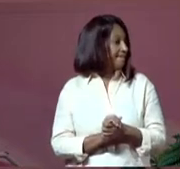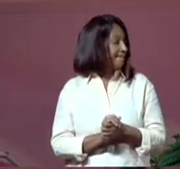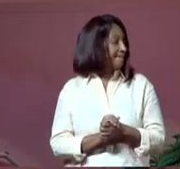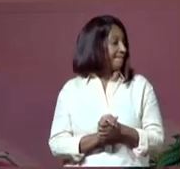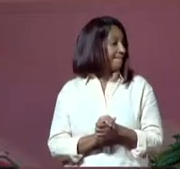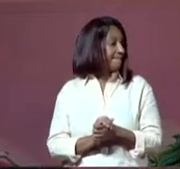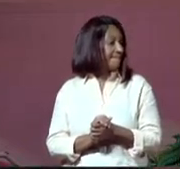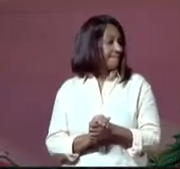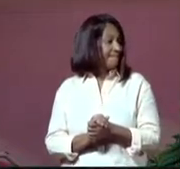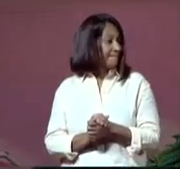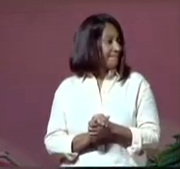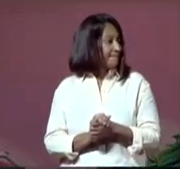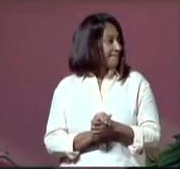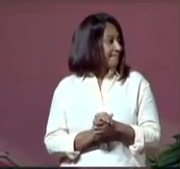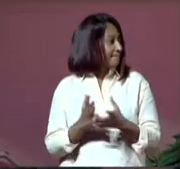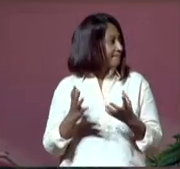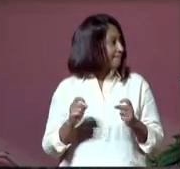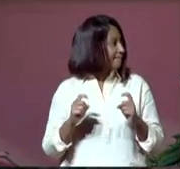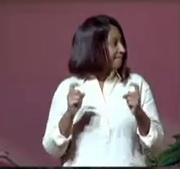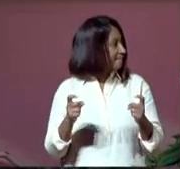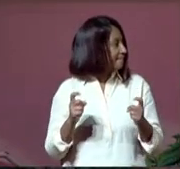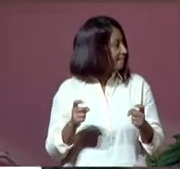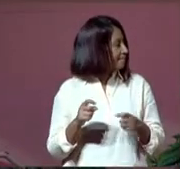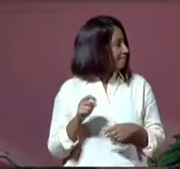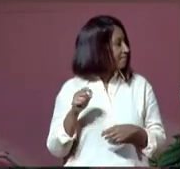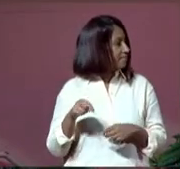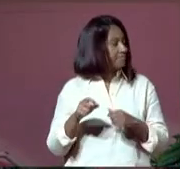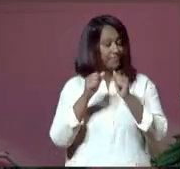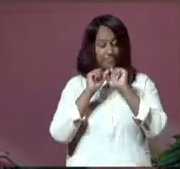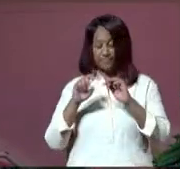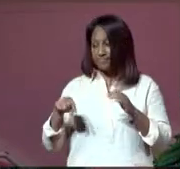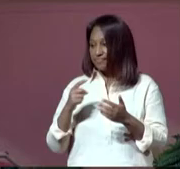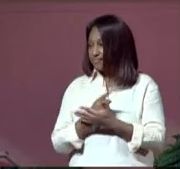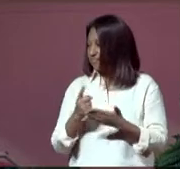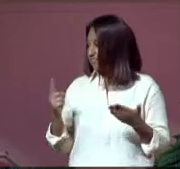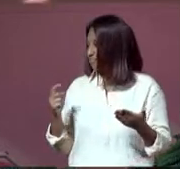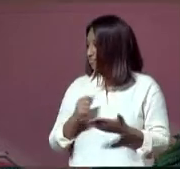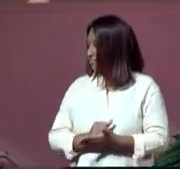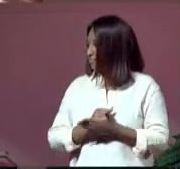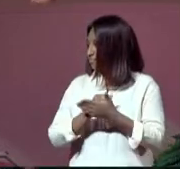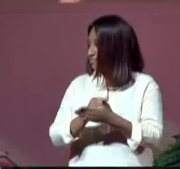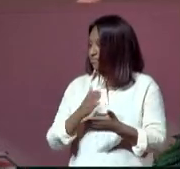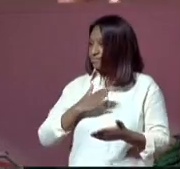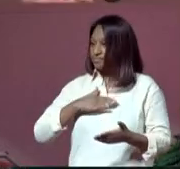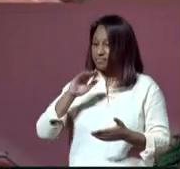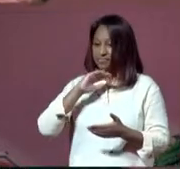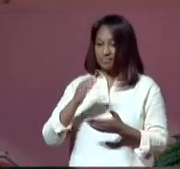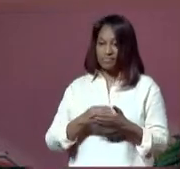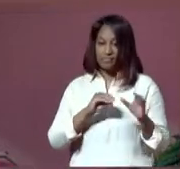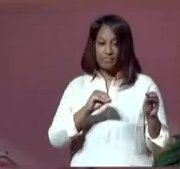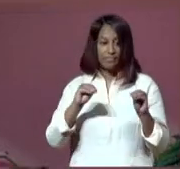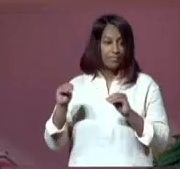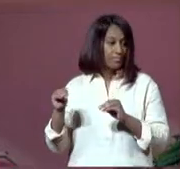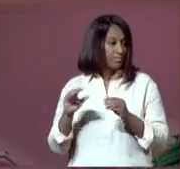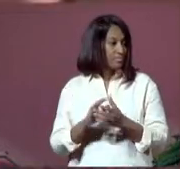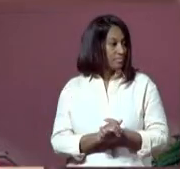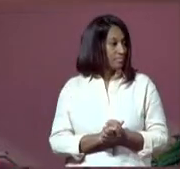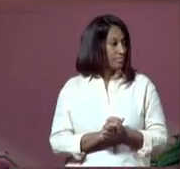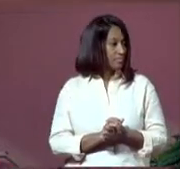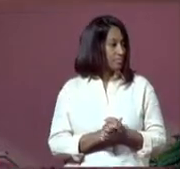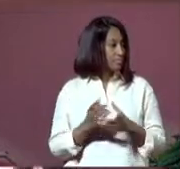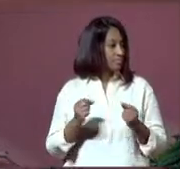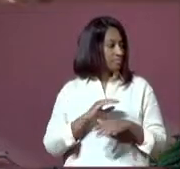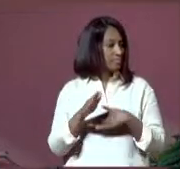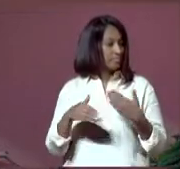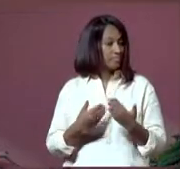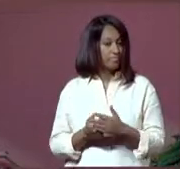I want to give you all this. This blessed me this week. I was helping Albany move, and so did all I